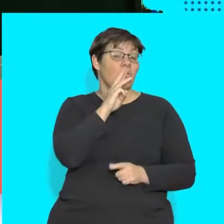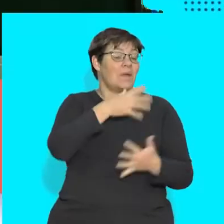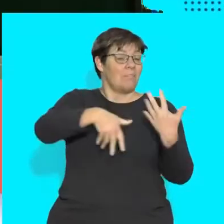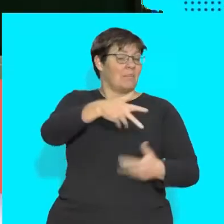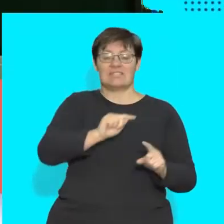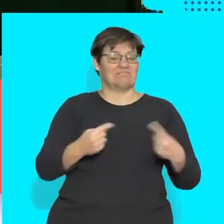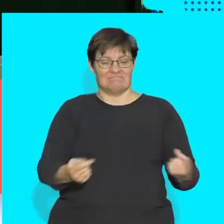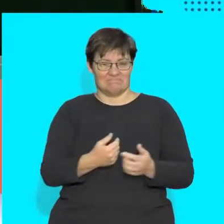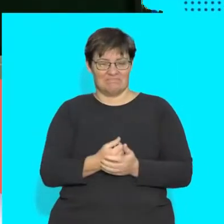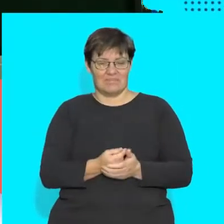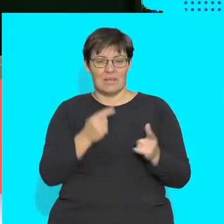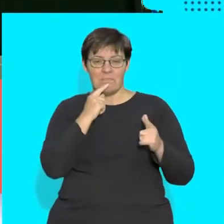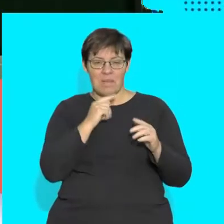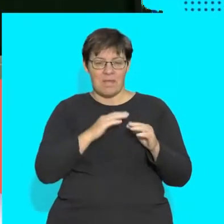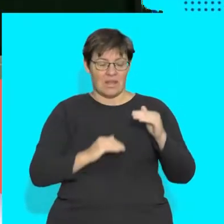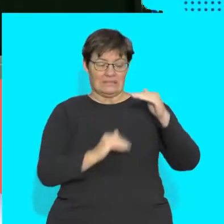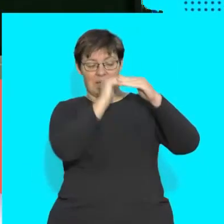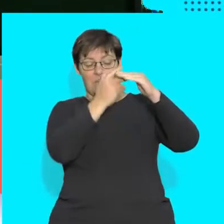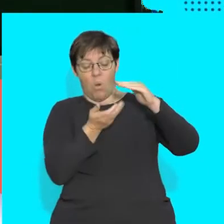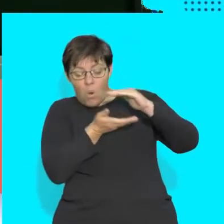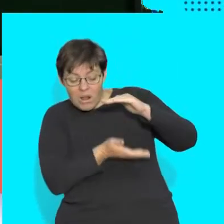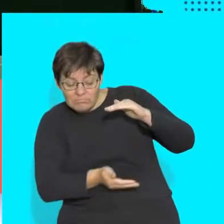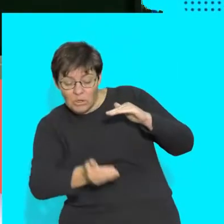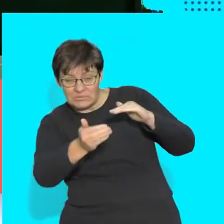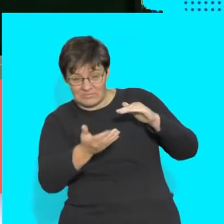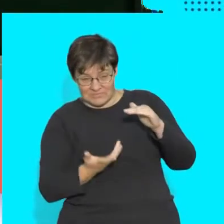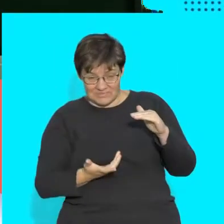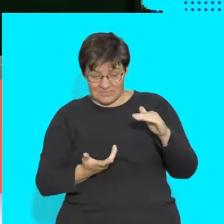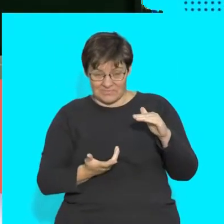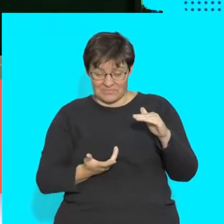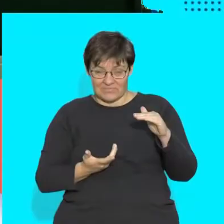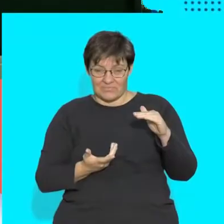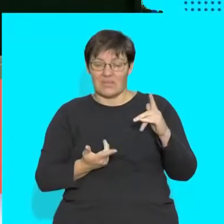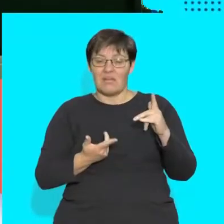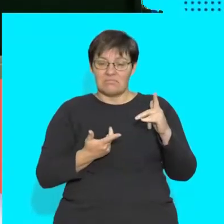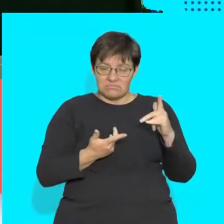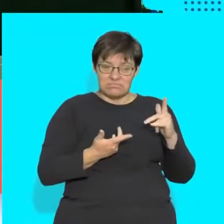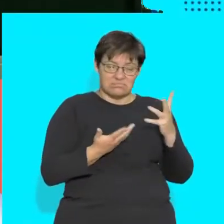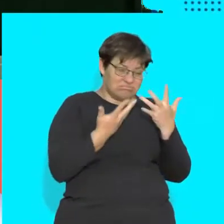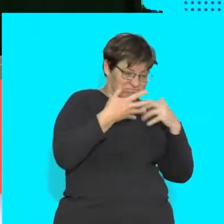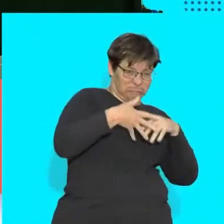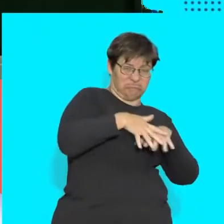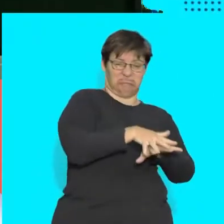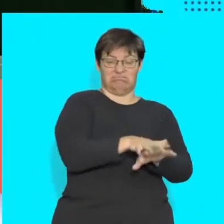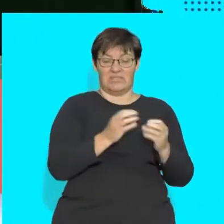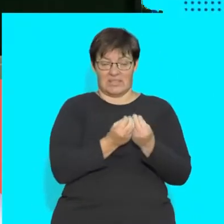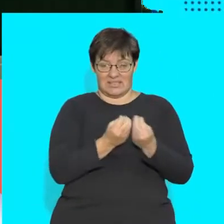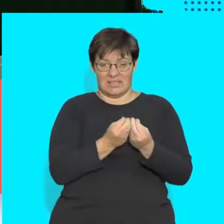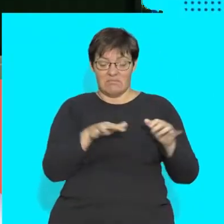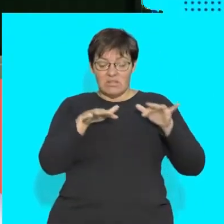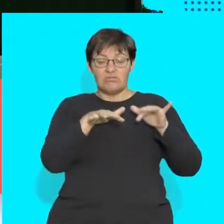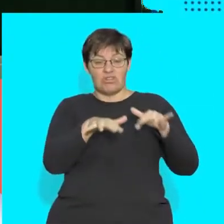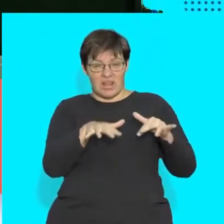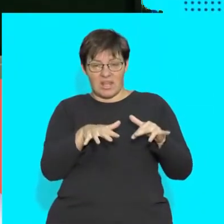So maybe it lines at the top, maybe it lines at the bottom, right? It's this whole emulsification. So this jelly